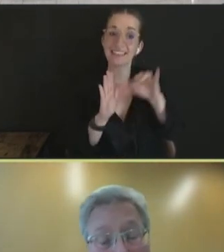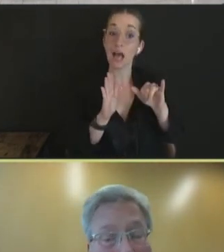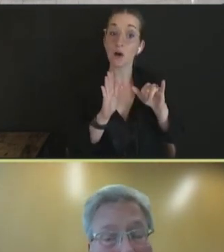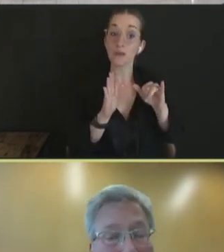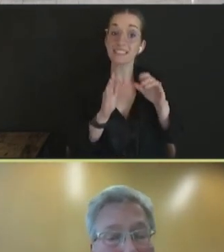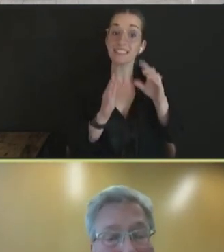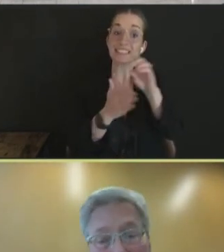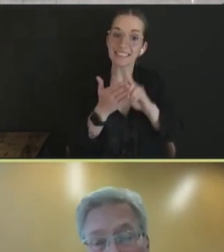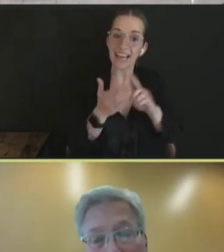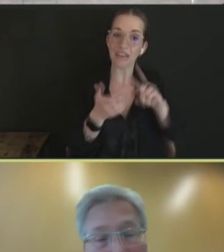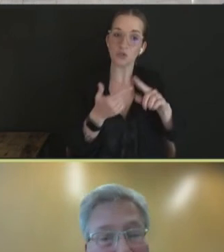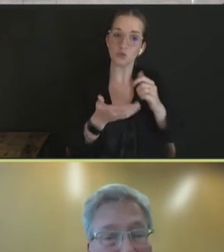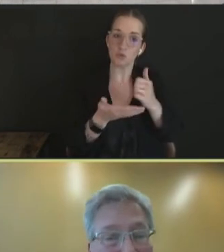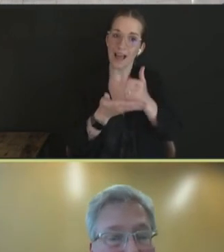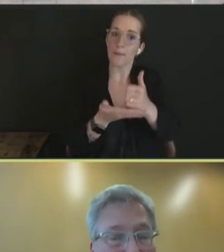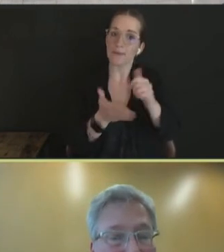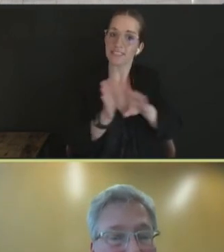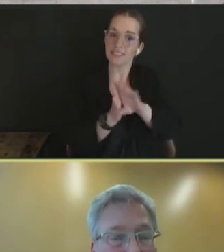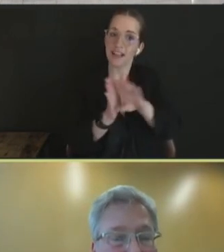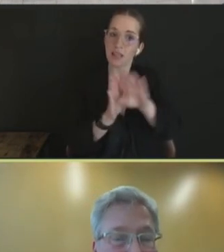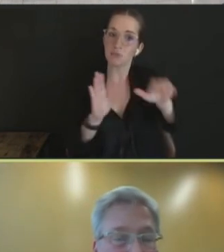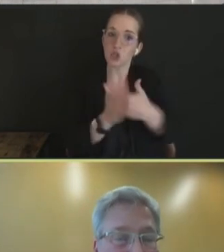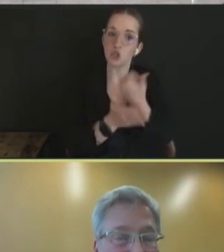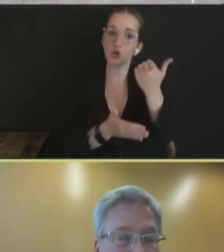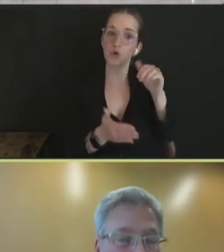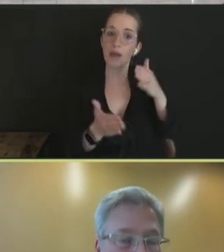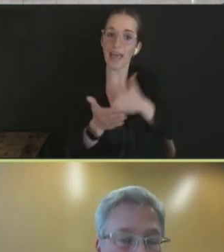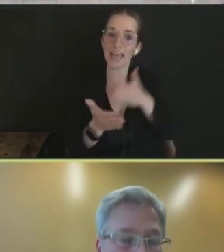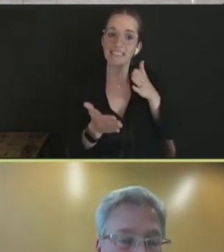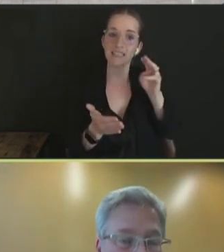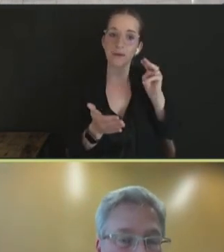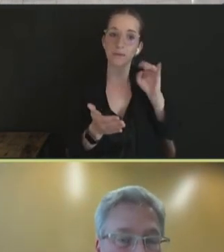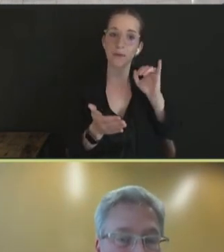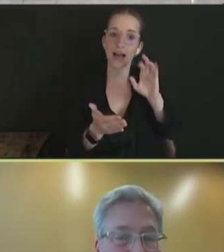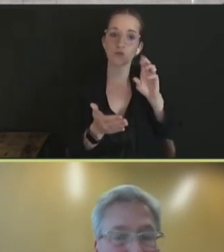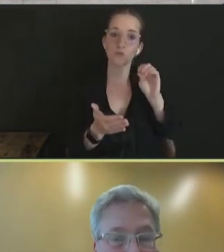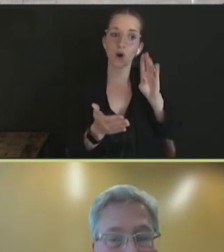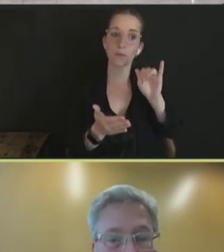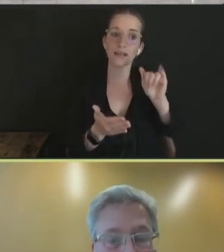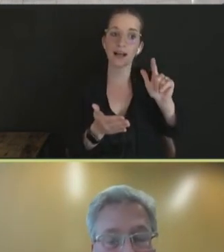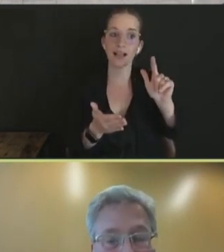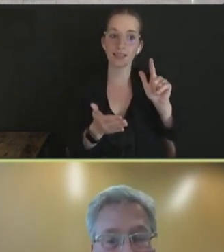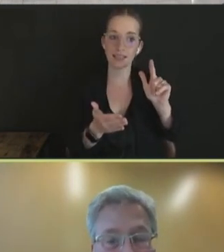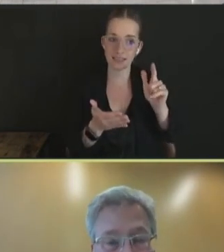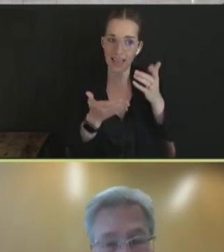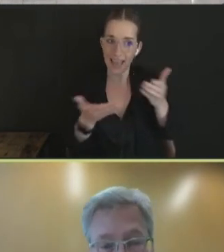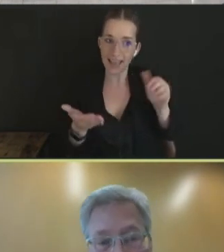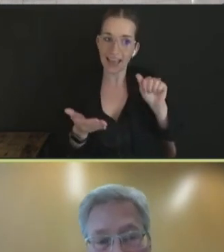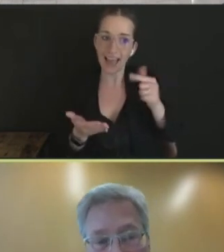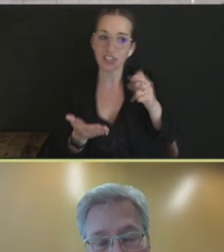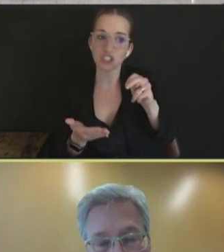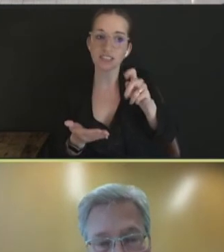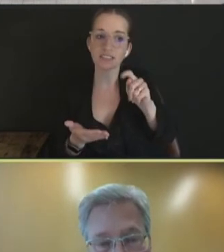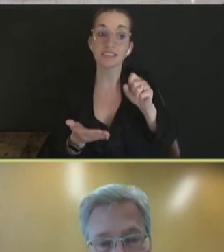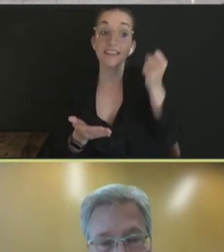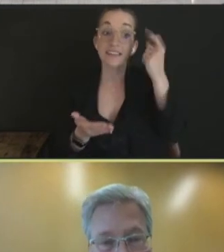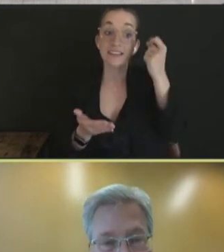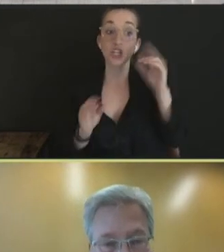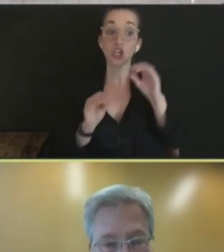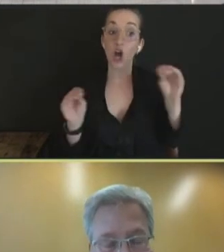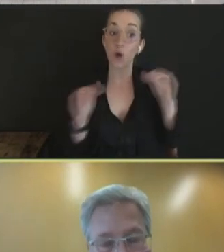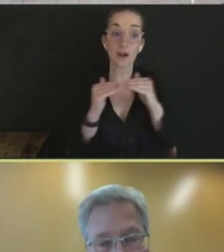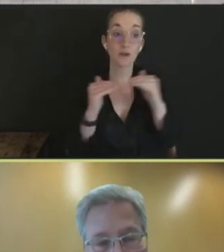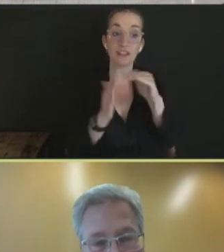new antimicrobial agents, not really vaccines. So in fact, no equivalent list exists for vaccines with respect